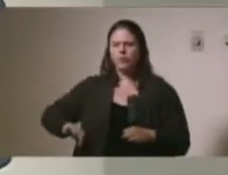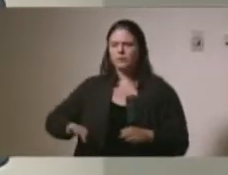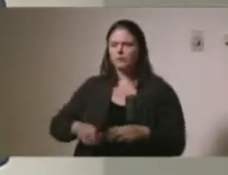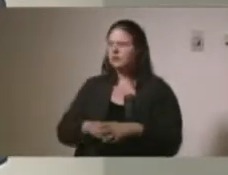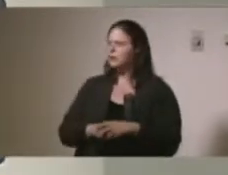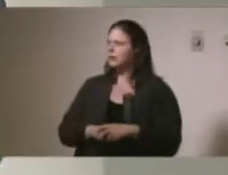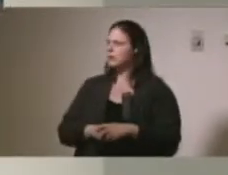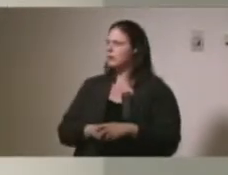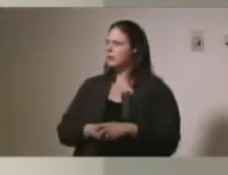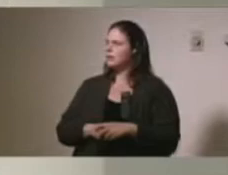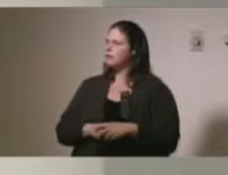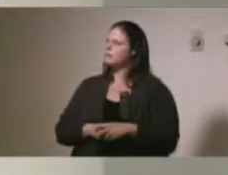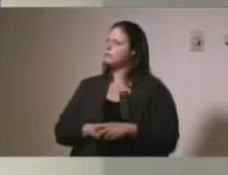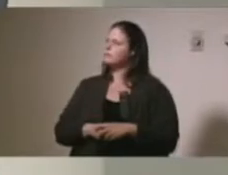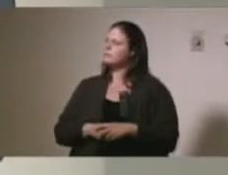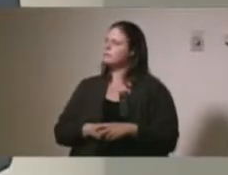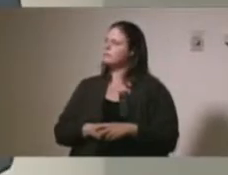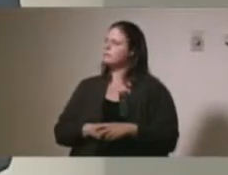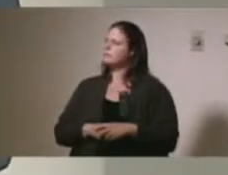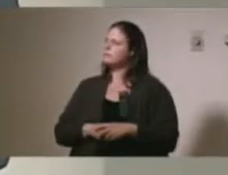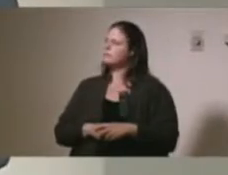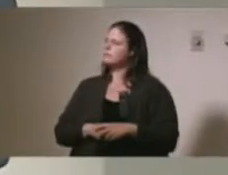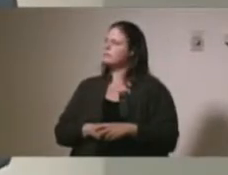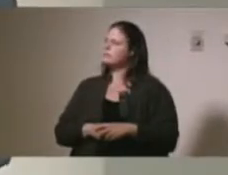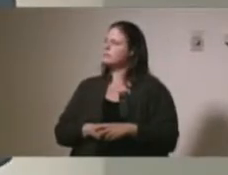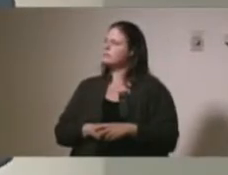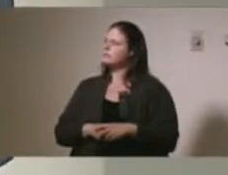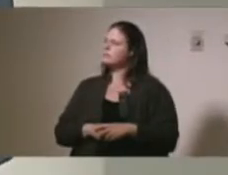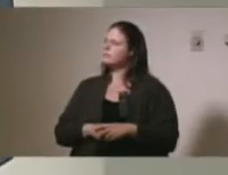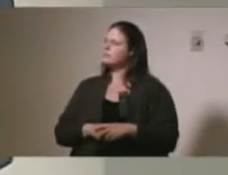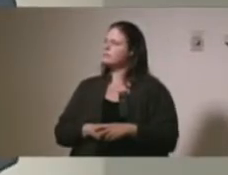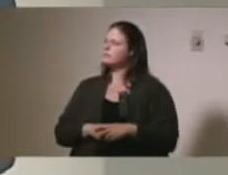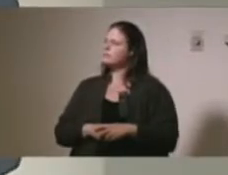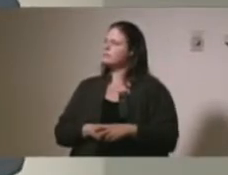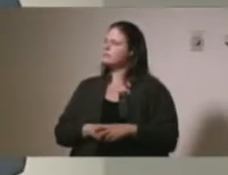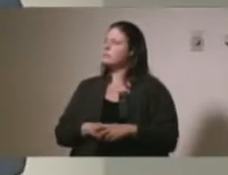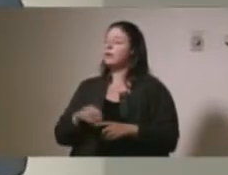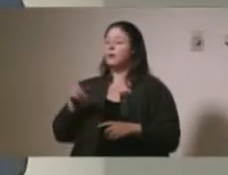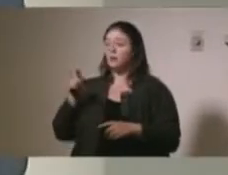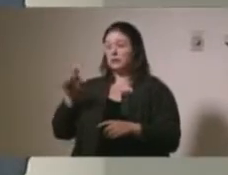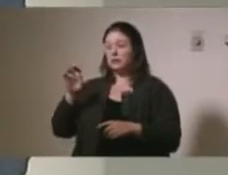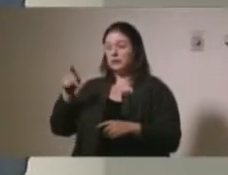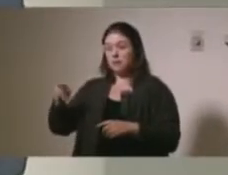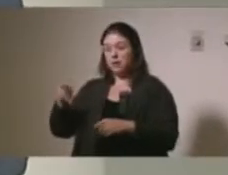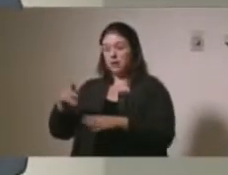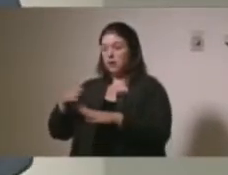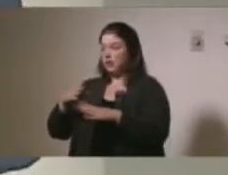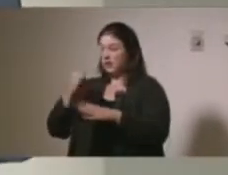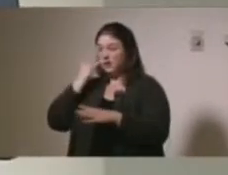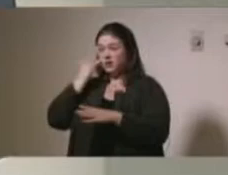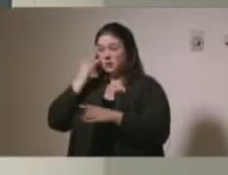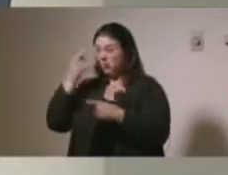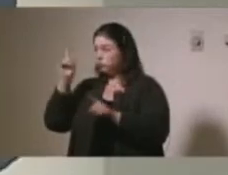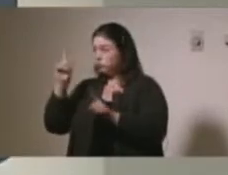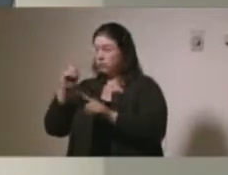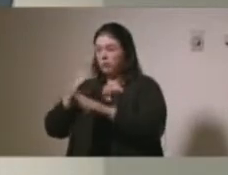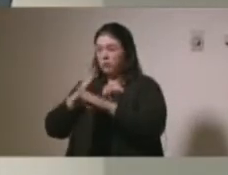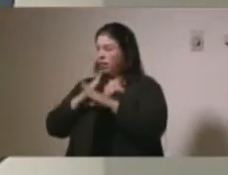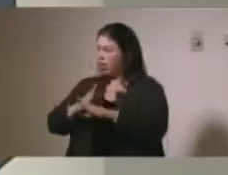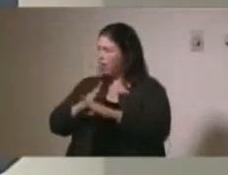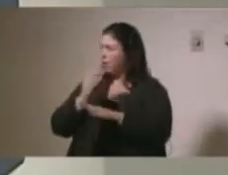self-sufficient in blocking home delivery, we'll have to restart home